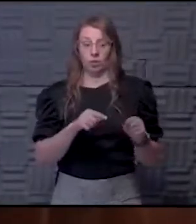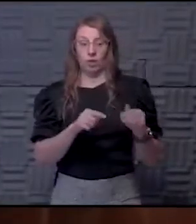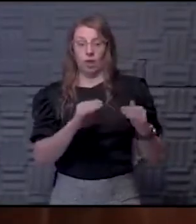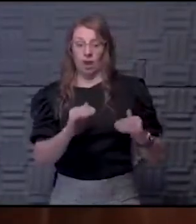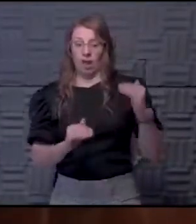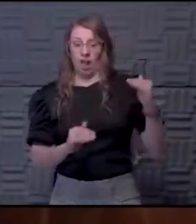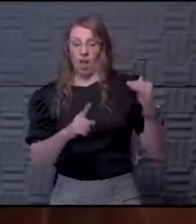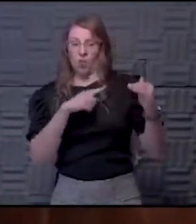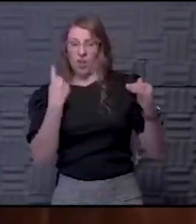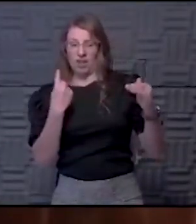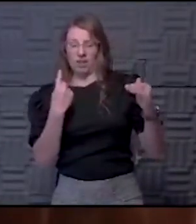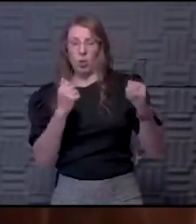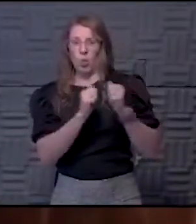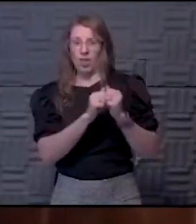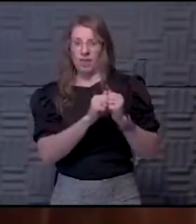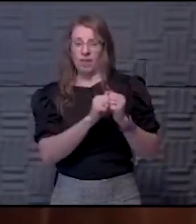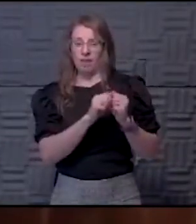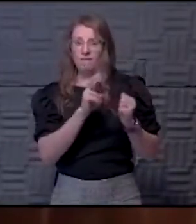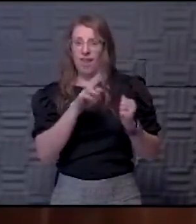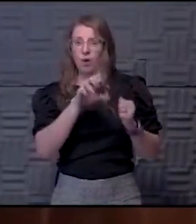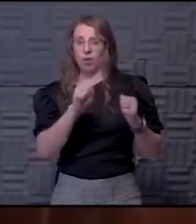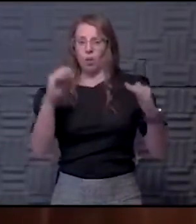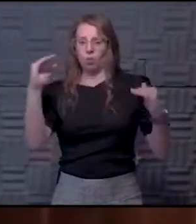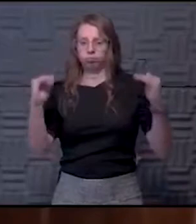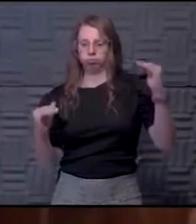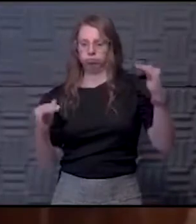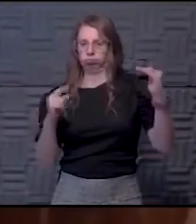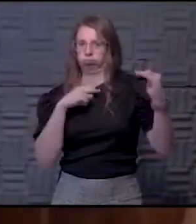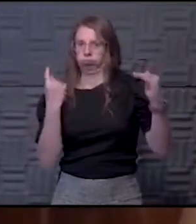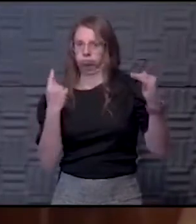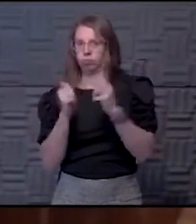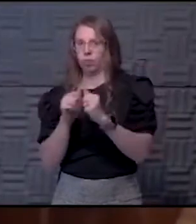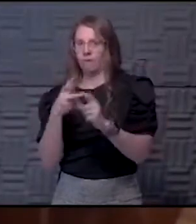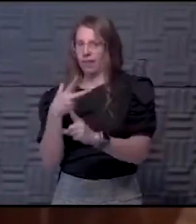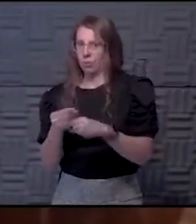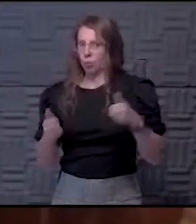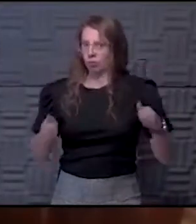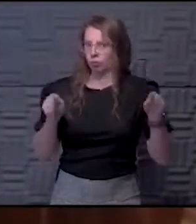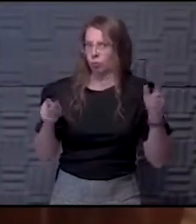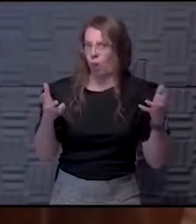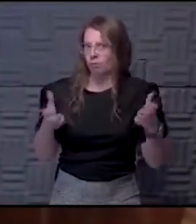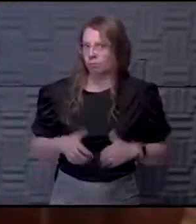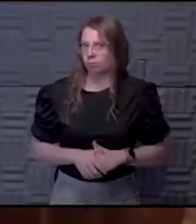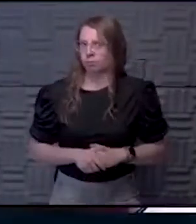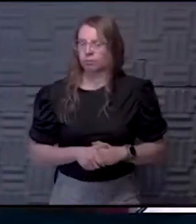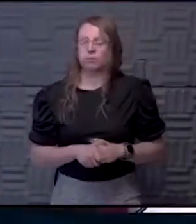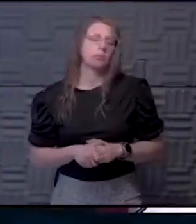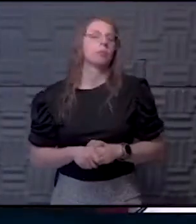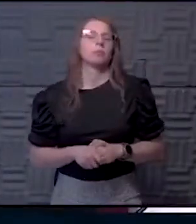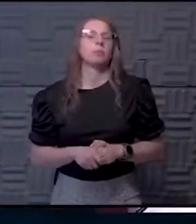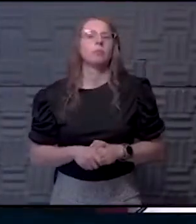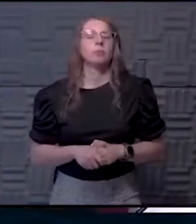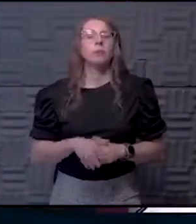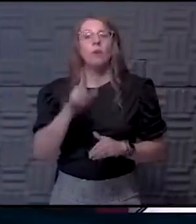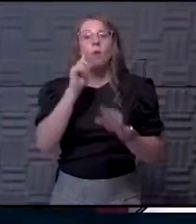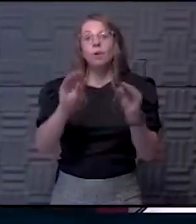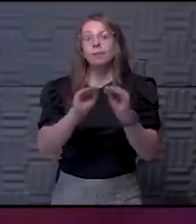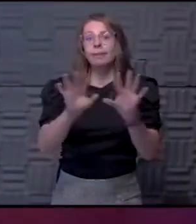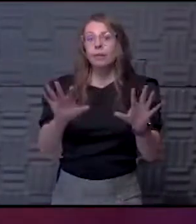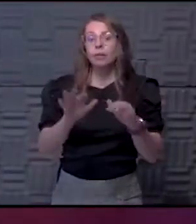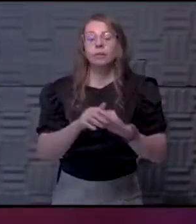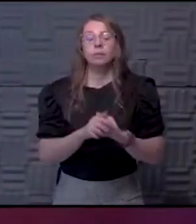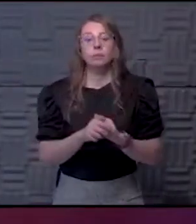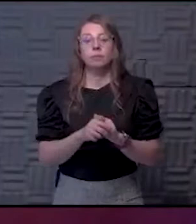the virus or this level of risk with the vaccine? And just for clarity's sake,